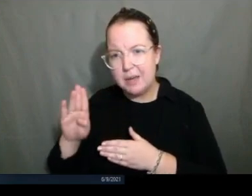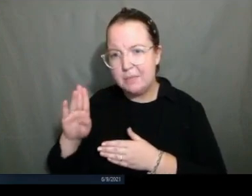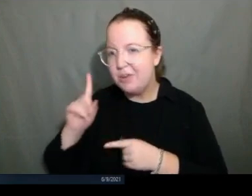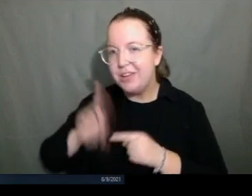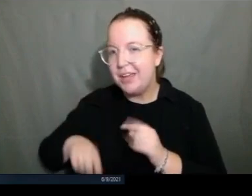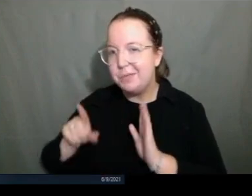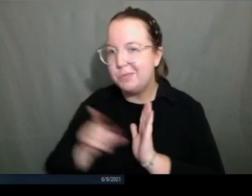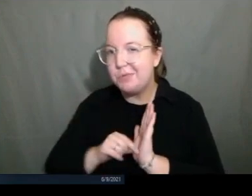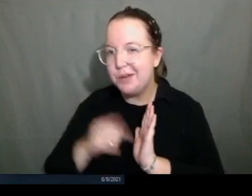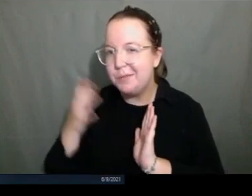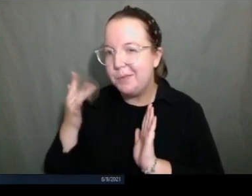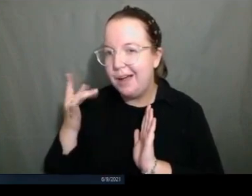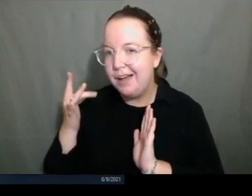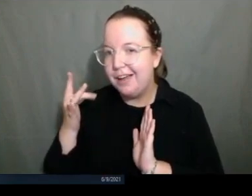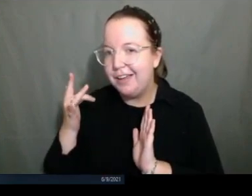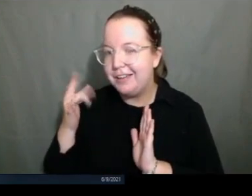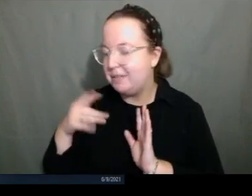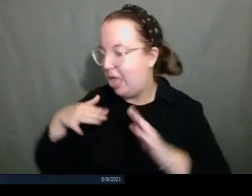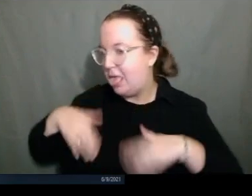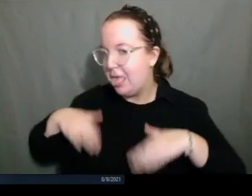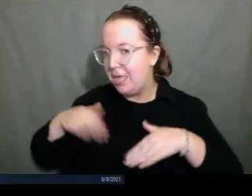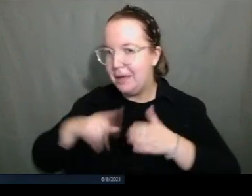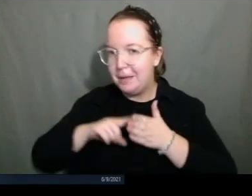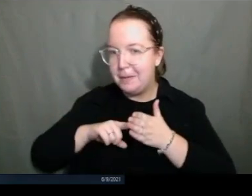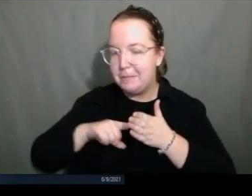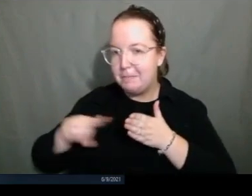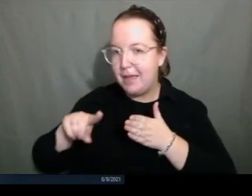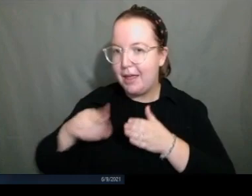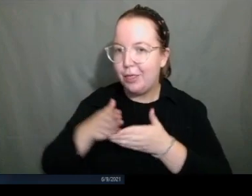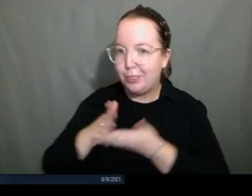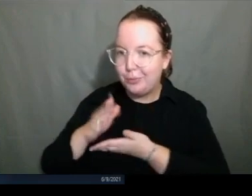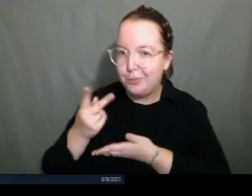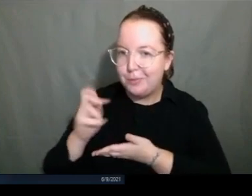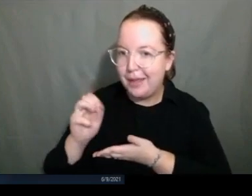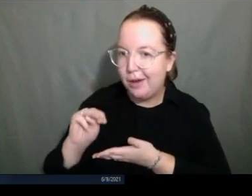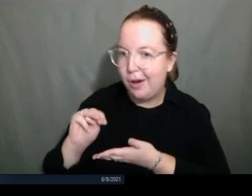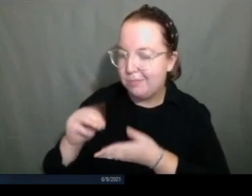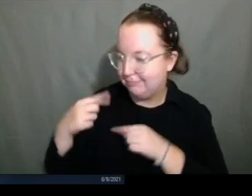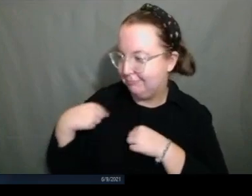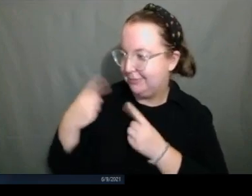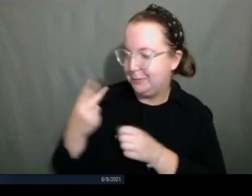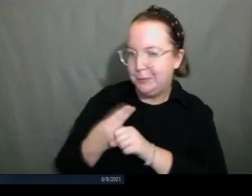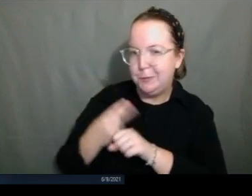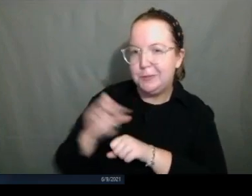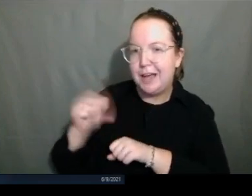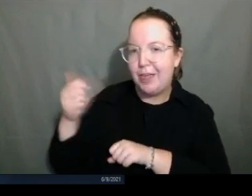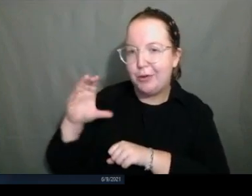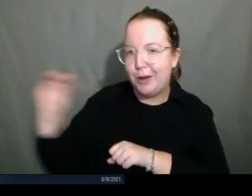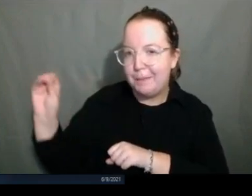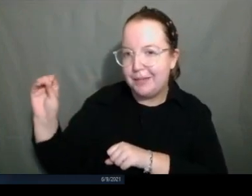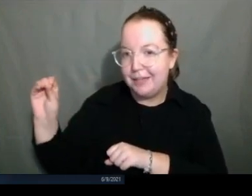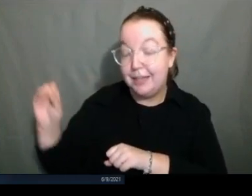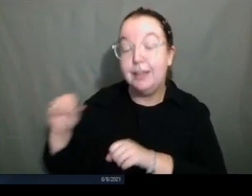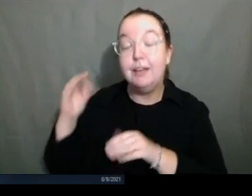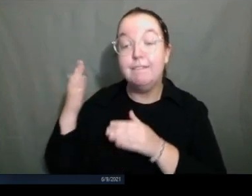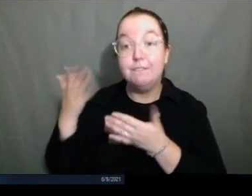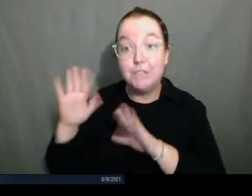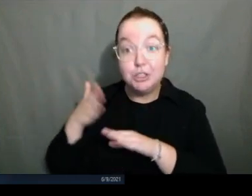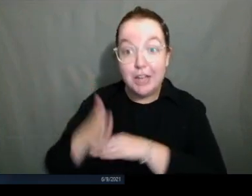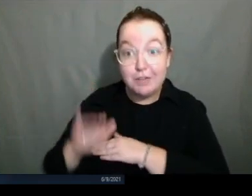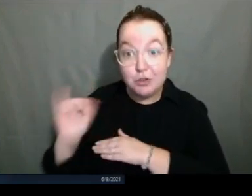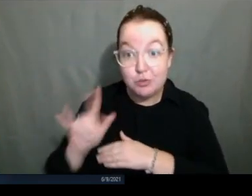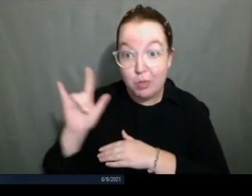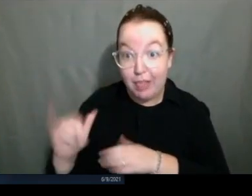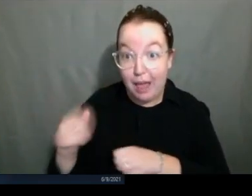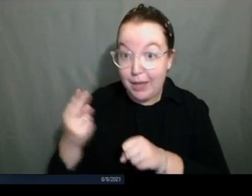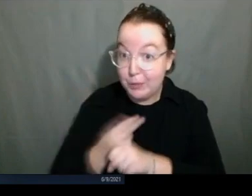just because you don't have any pay stubs in the system. But once you do have a pay stub as of the first payroll in July, then you'll